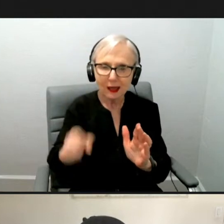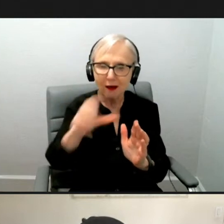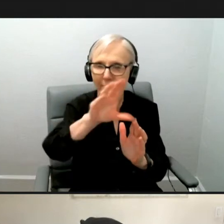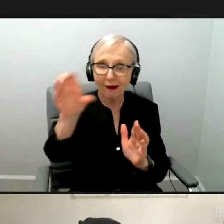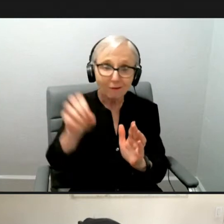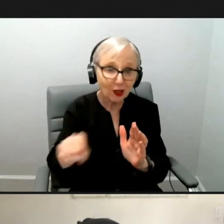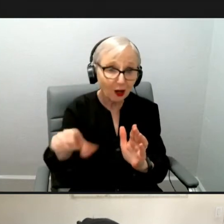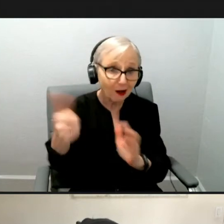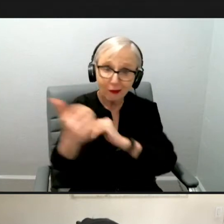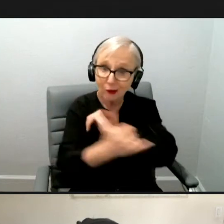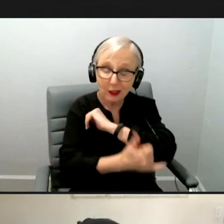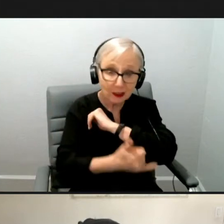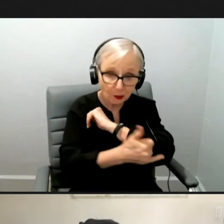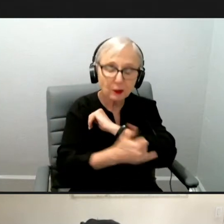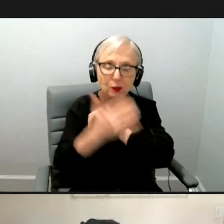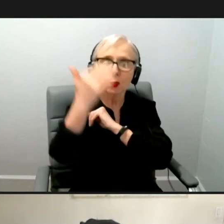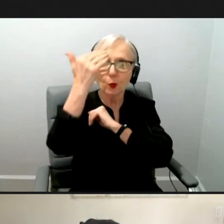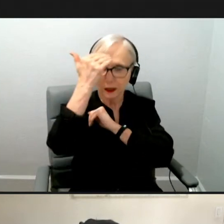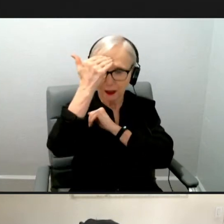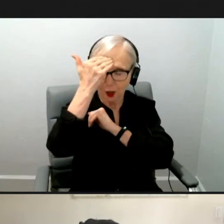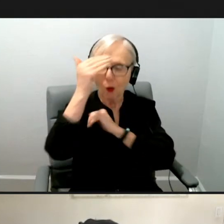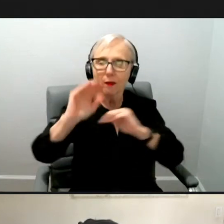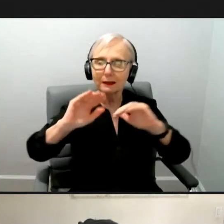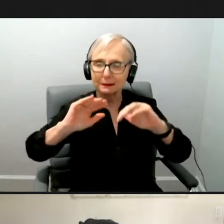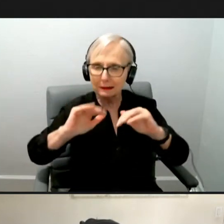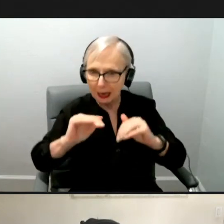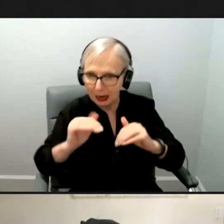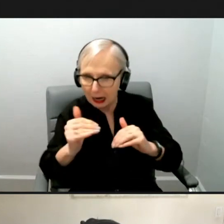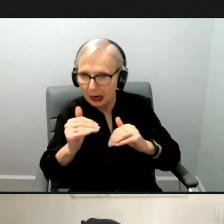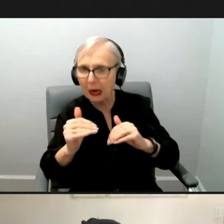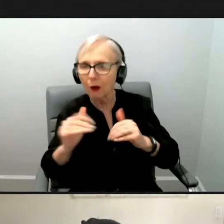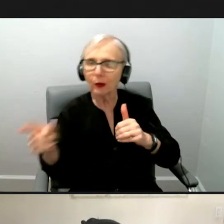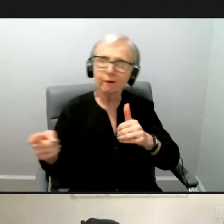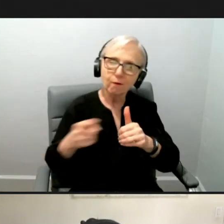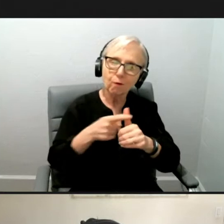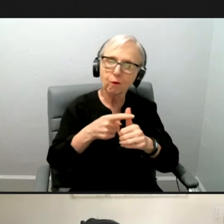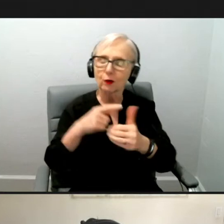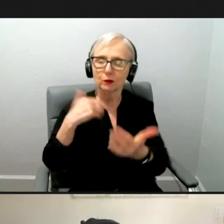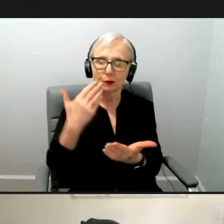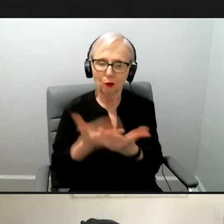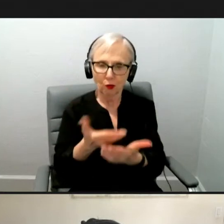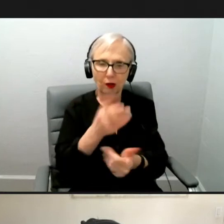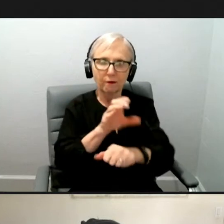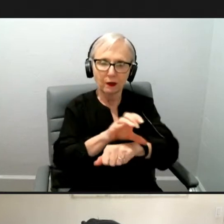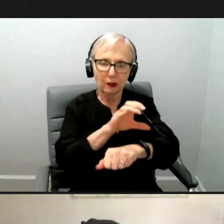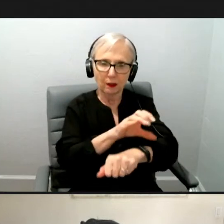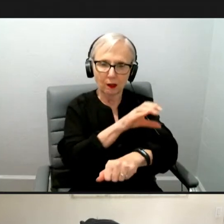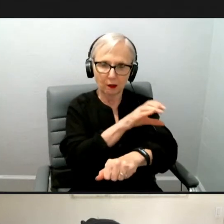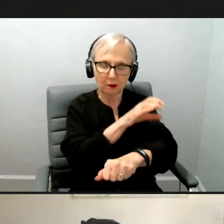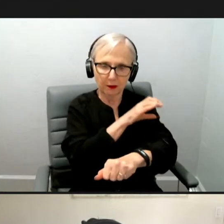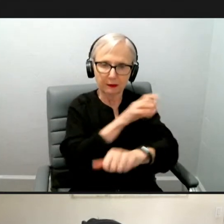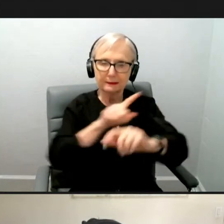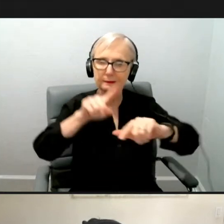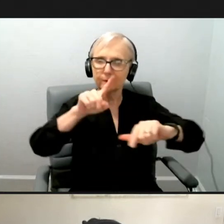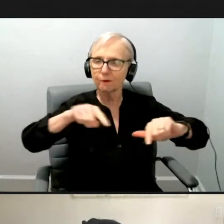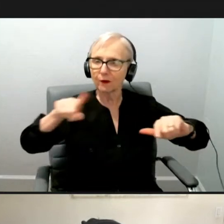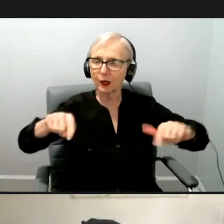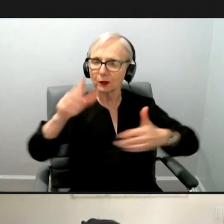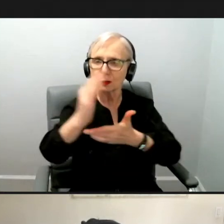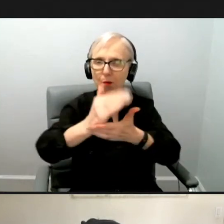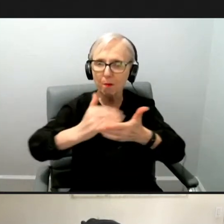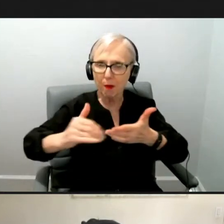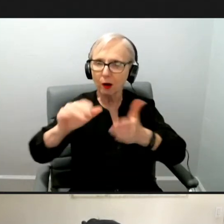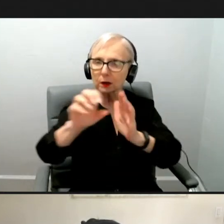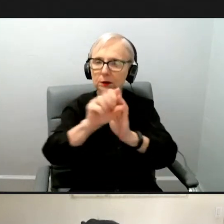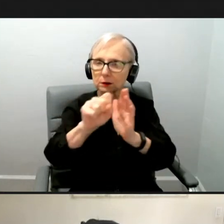countries. And so we know that's how Omicron likely first arrived in Colorado and various parts of the state. But at